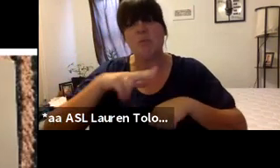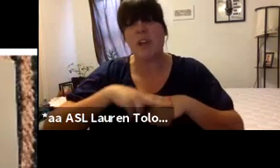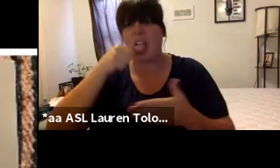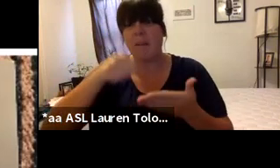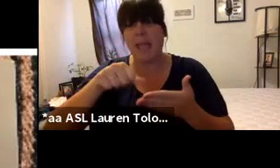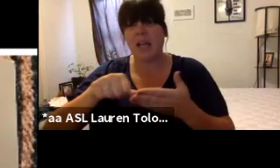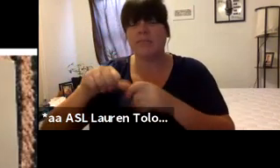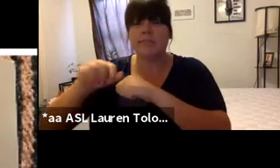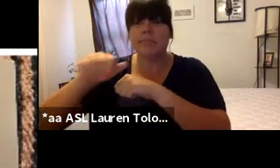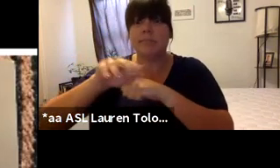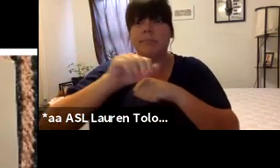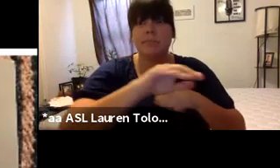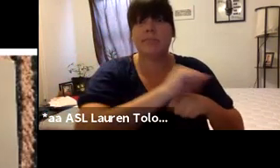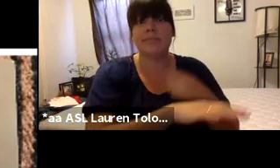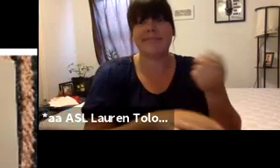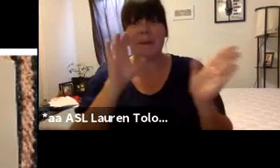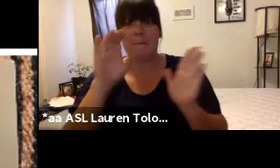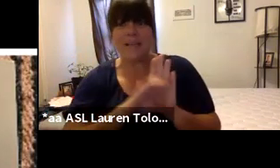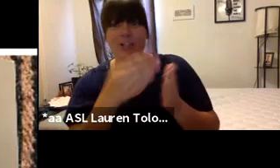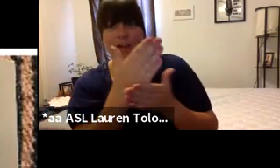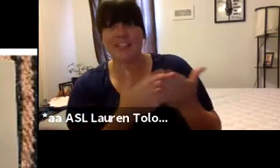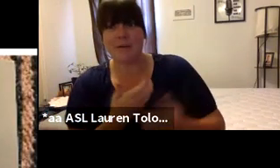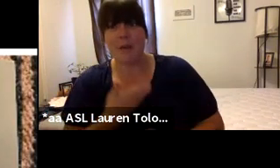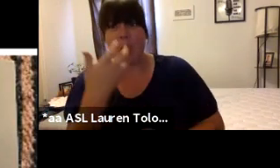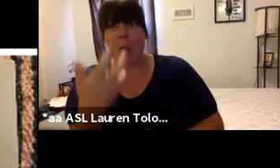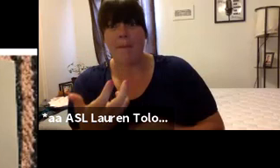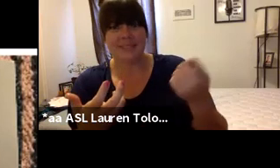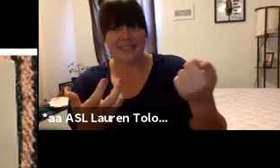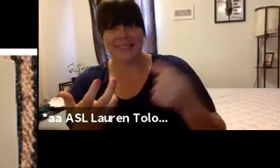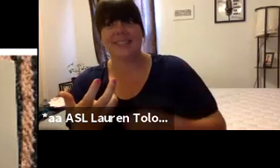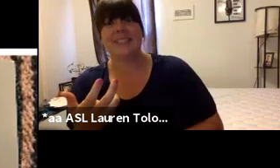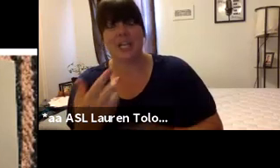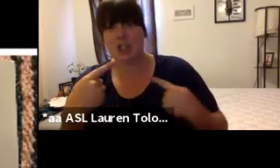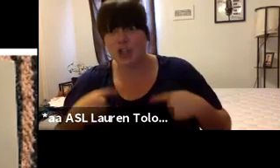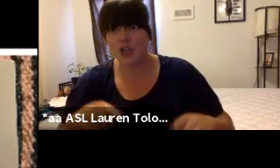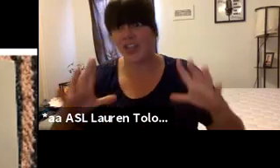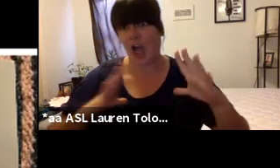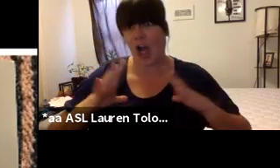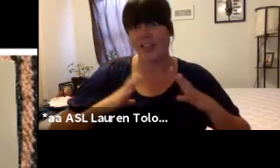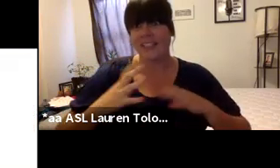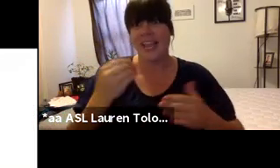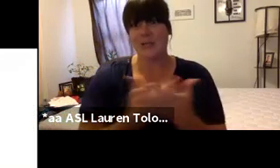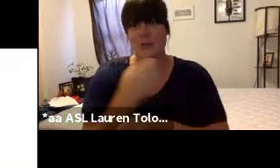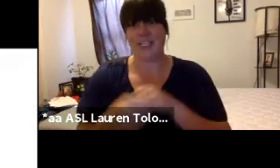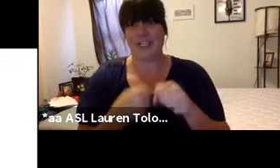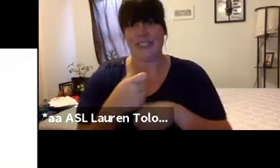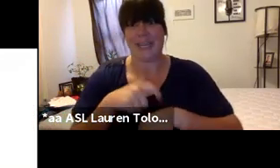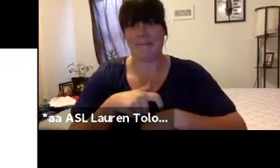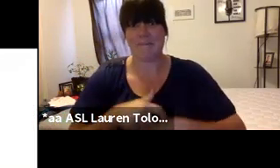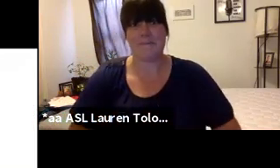Here's a picture of some of those poems that came out over the holiday and New Year.